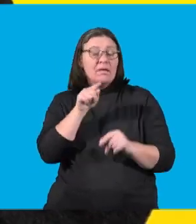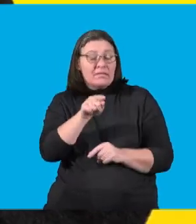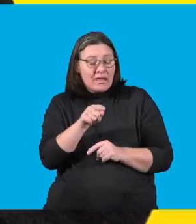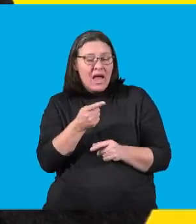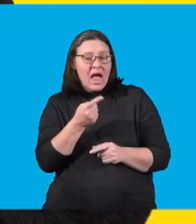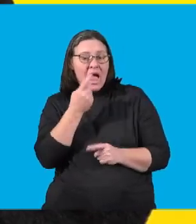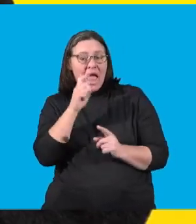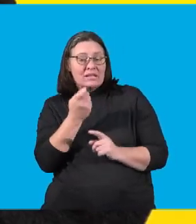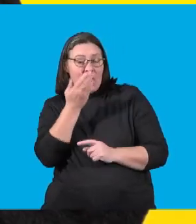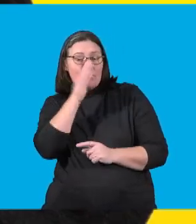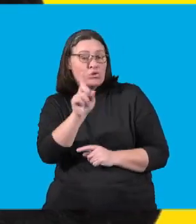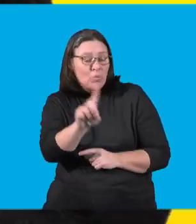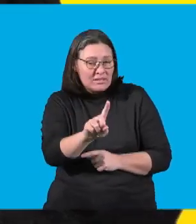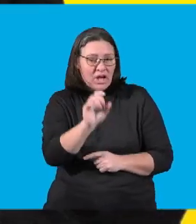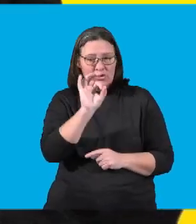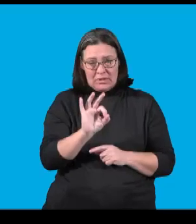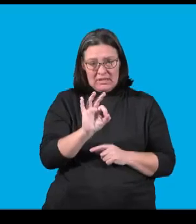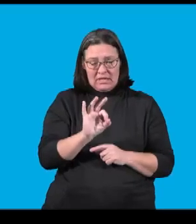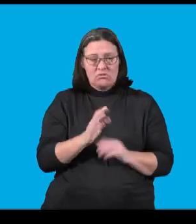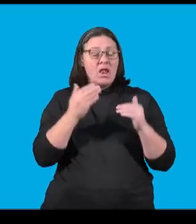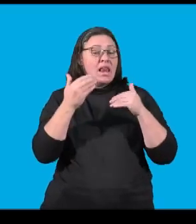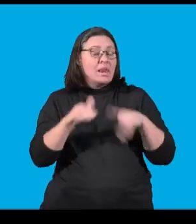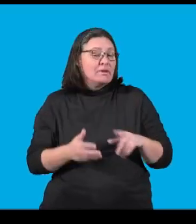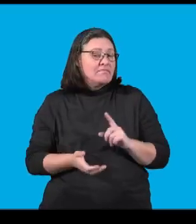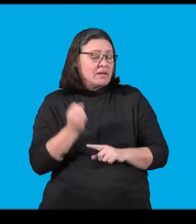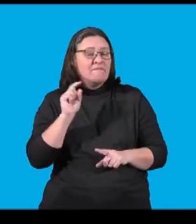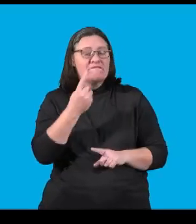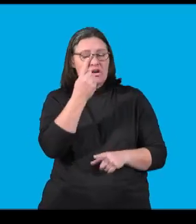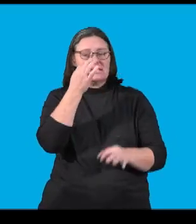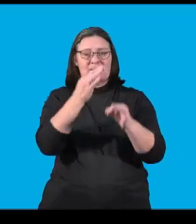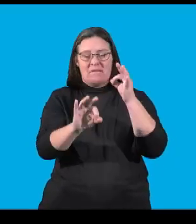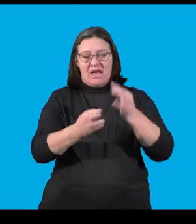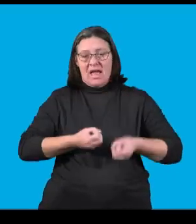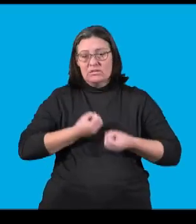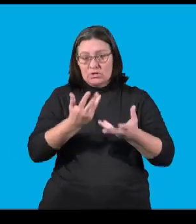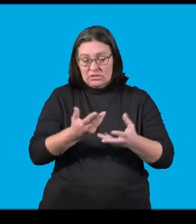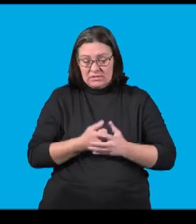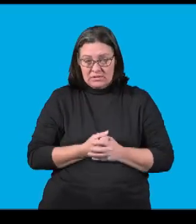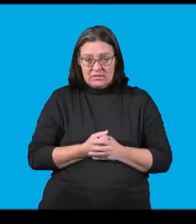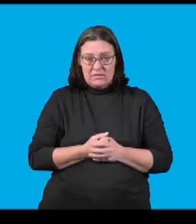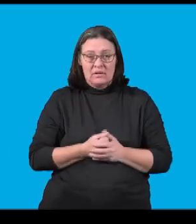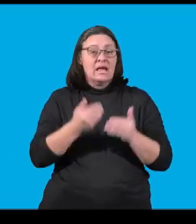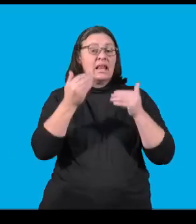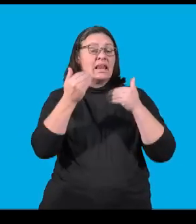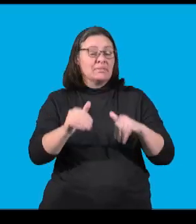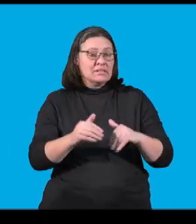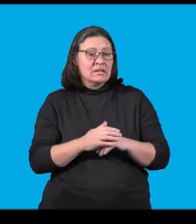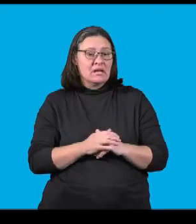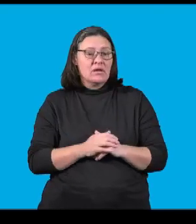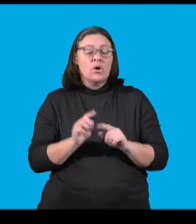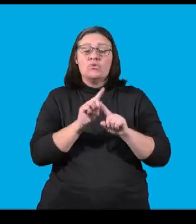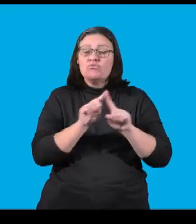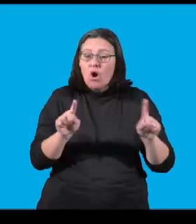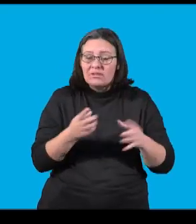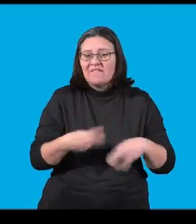as x is approaching 3. So to find the limit, we must first simplify the expression. Now remember, the limit